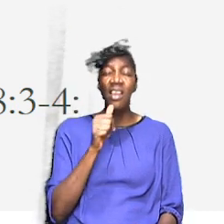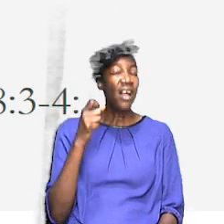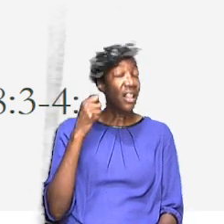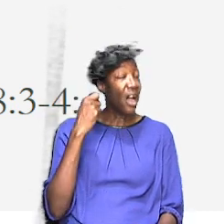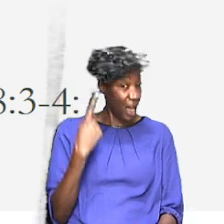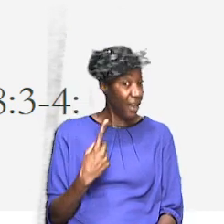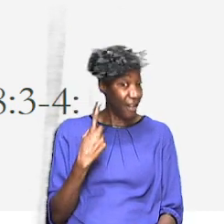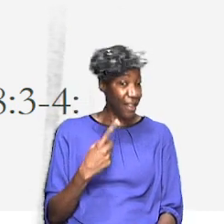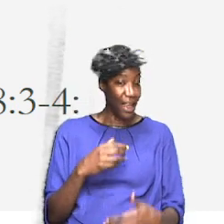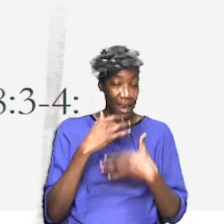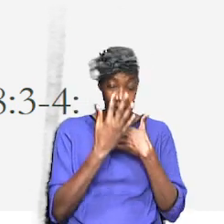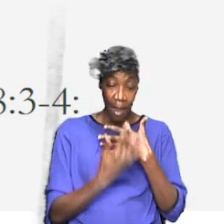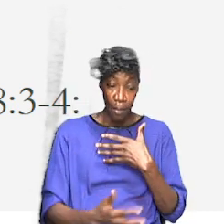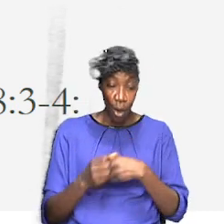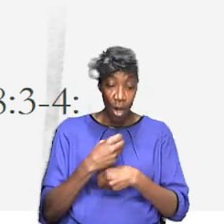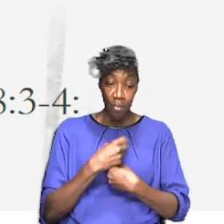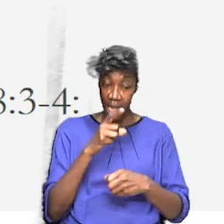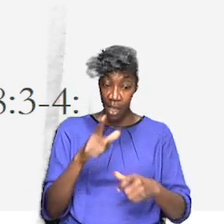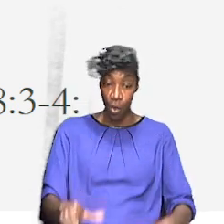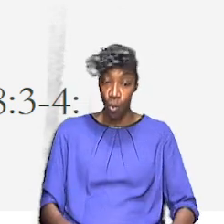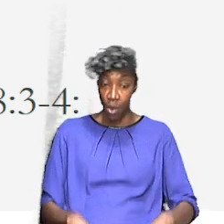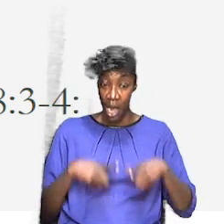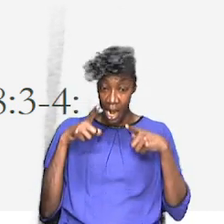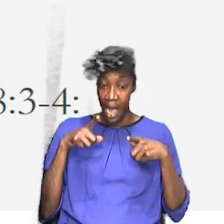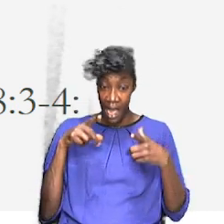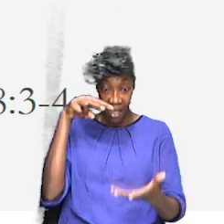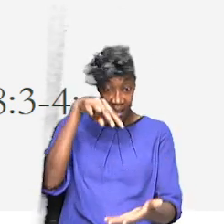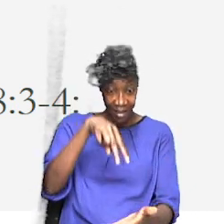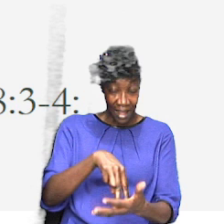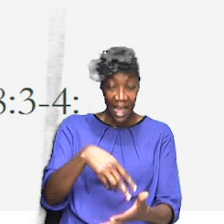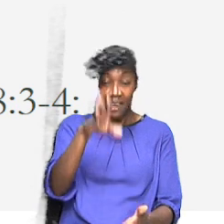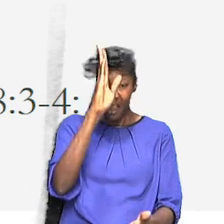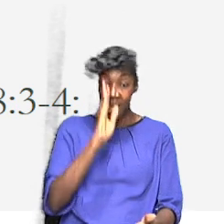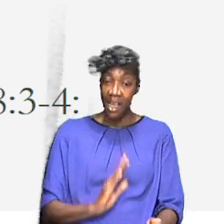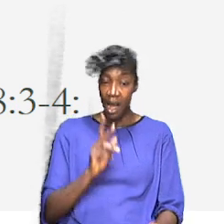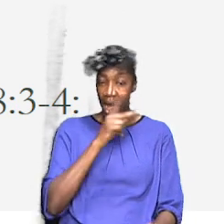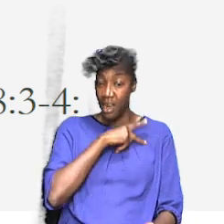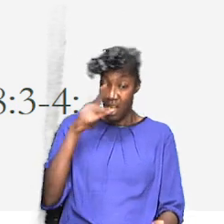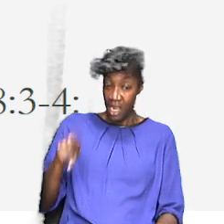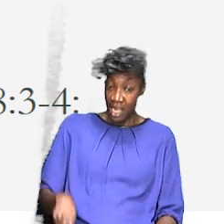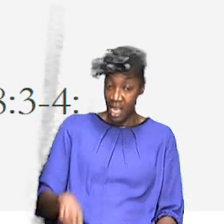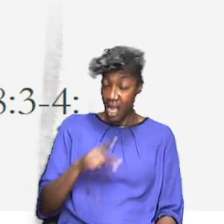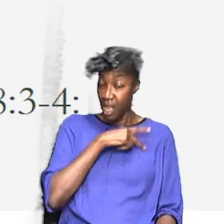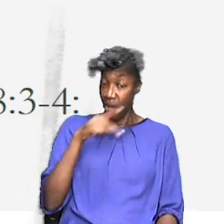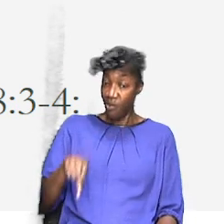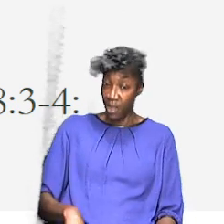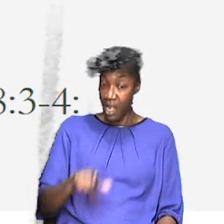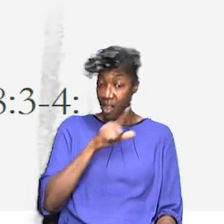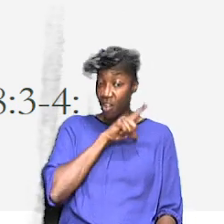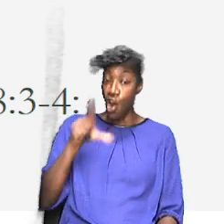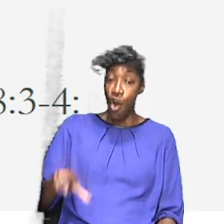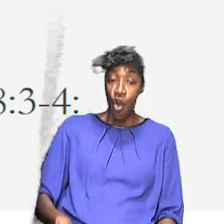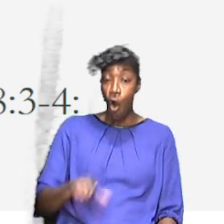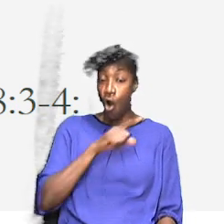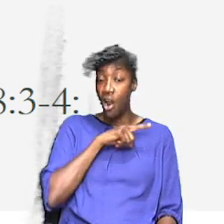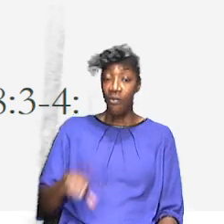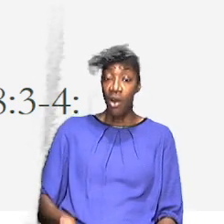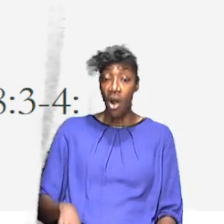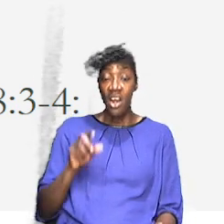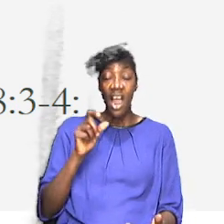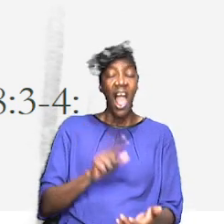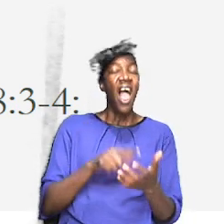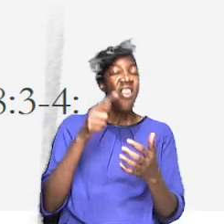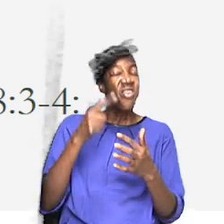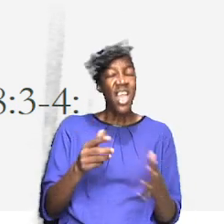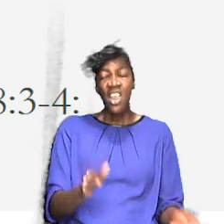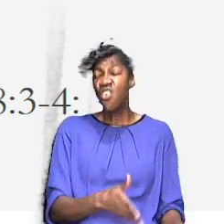that allows you to be alive, standing in the presence of the King of Kings and the Lord of Lords, then you would be struck dead.